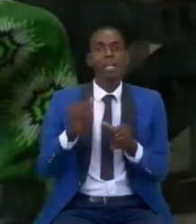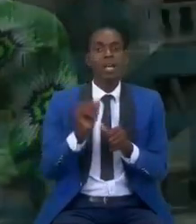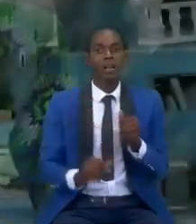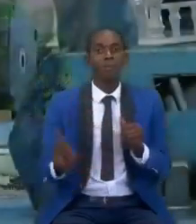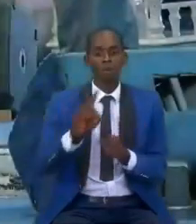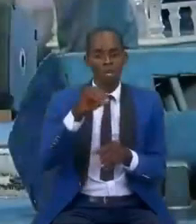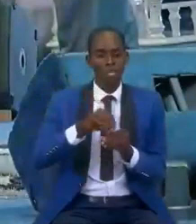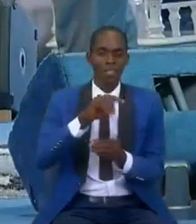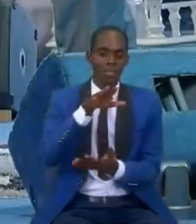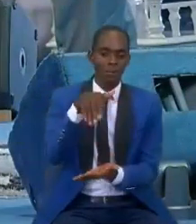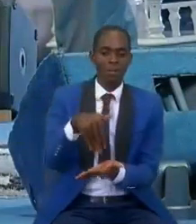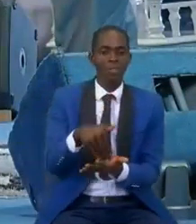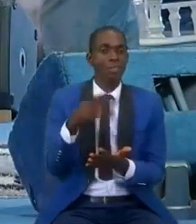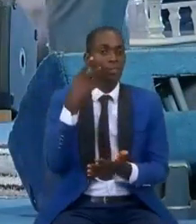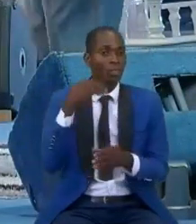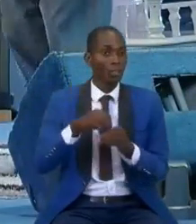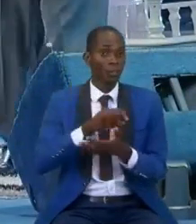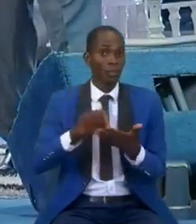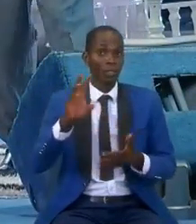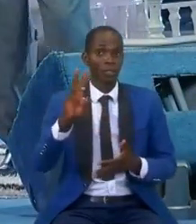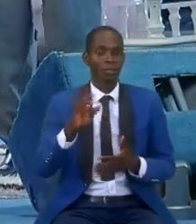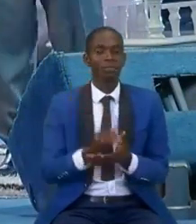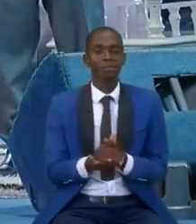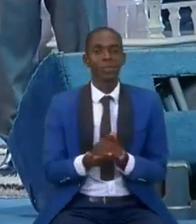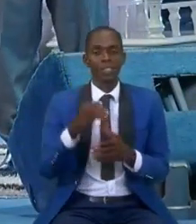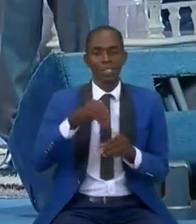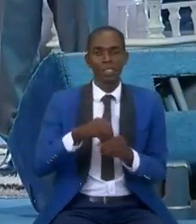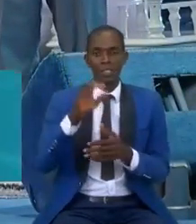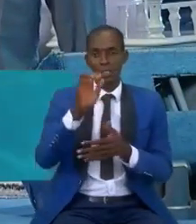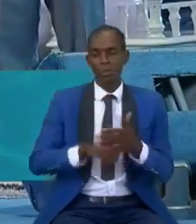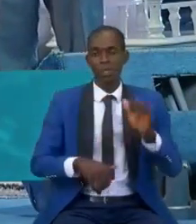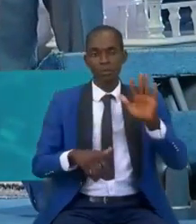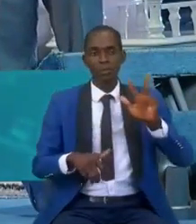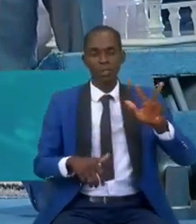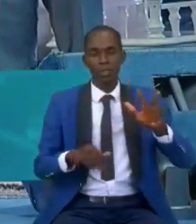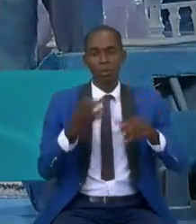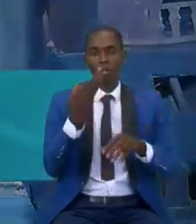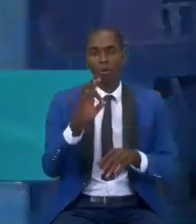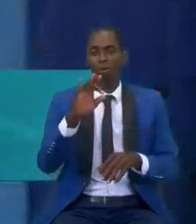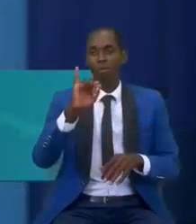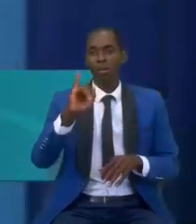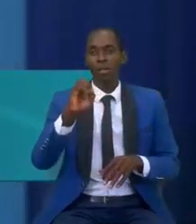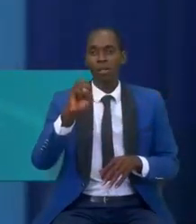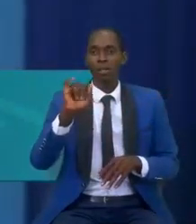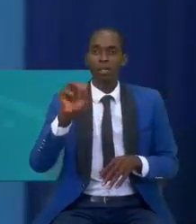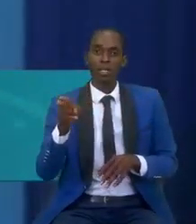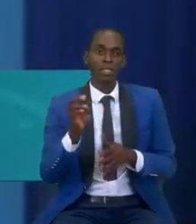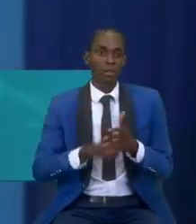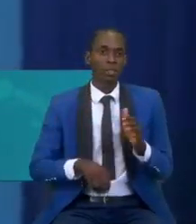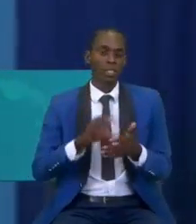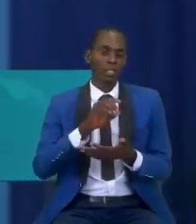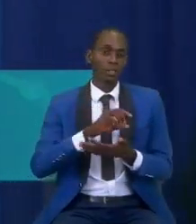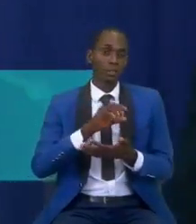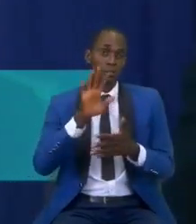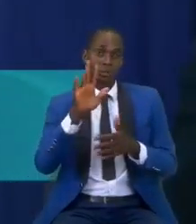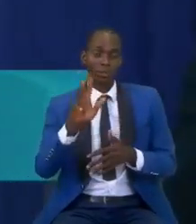of Isaiah. I'm reading from verse 6. It says, all we like sheep have gone astray.